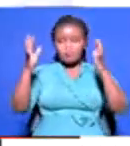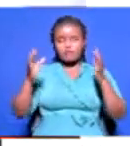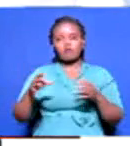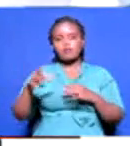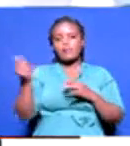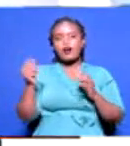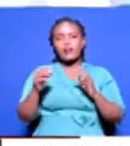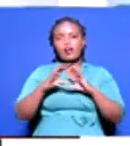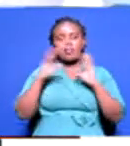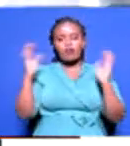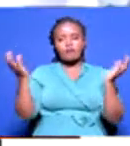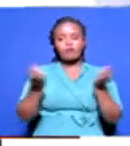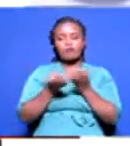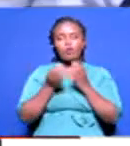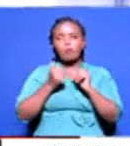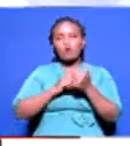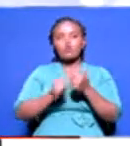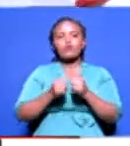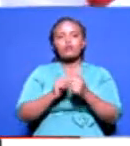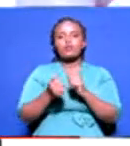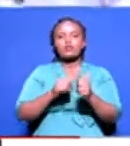sporting bonanza.